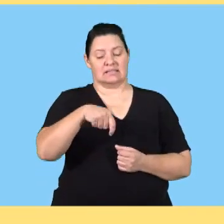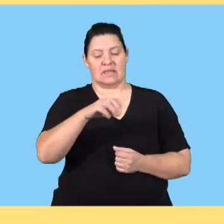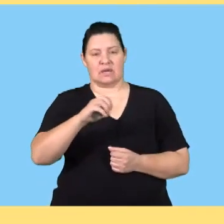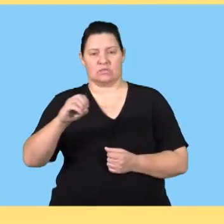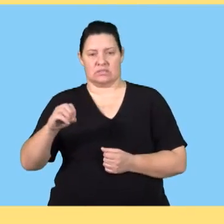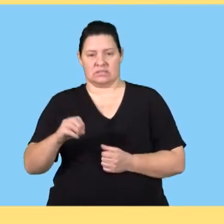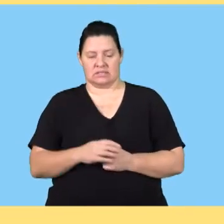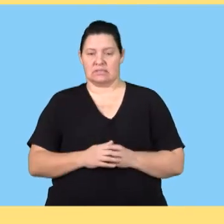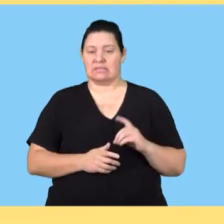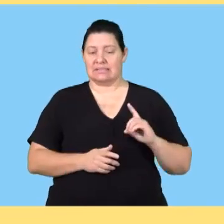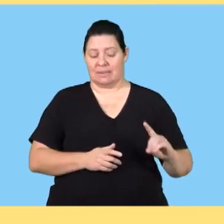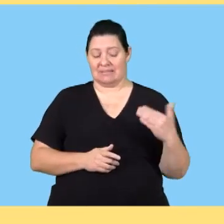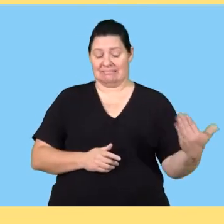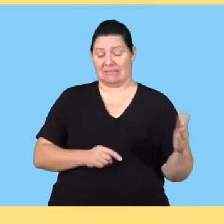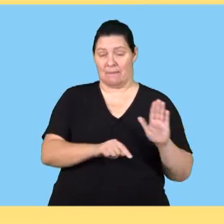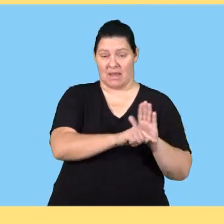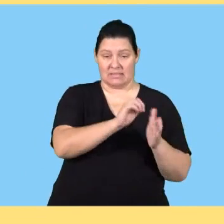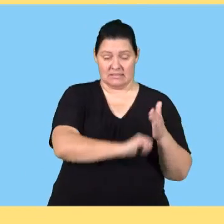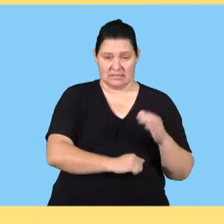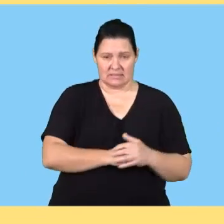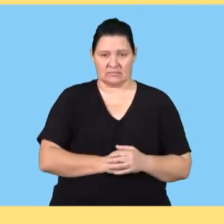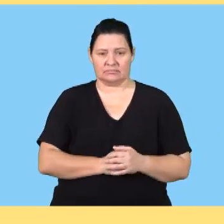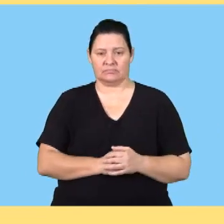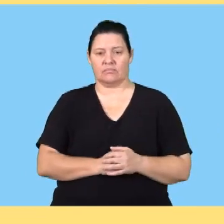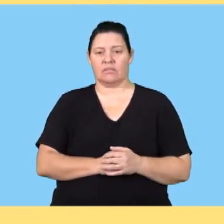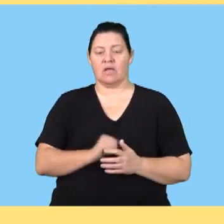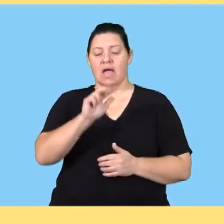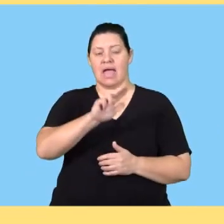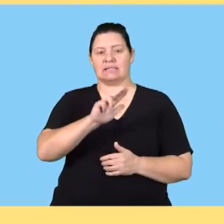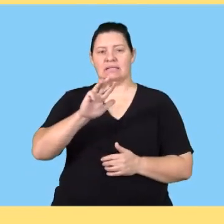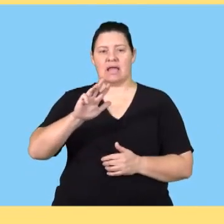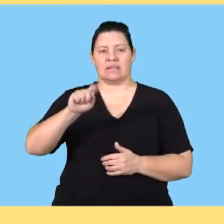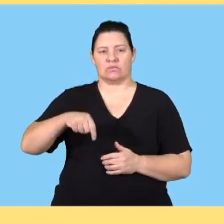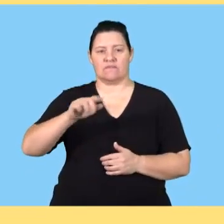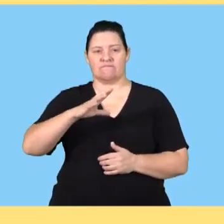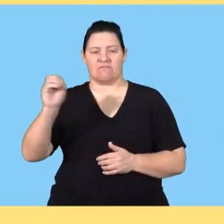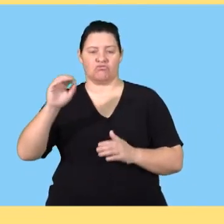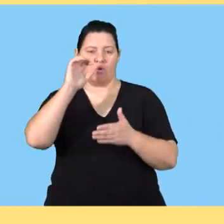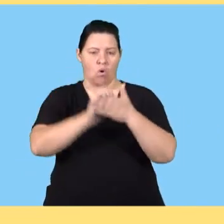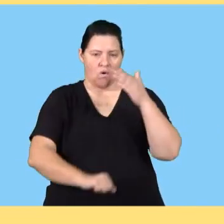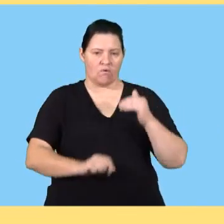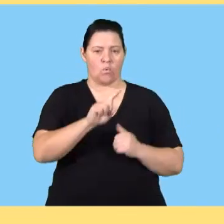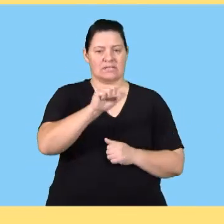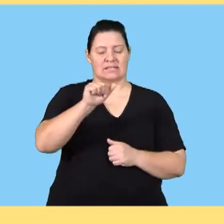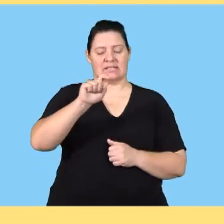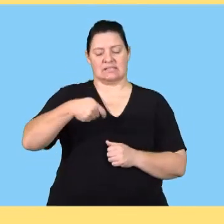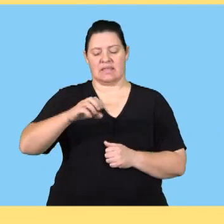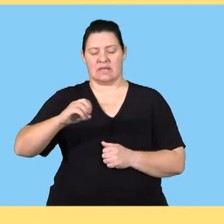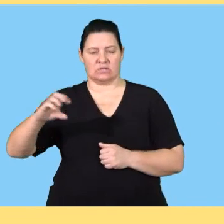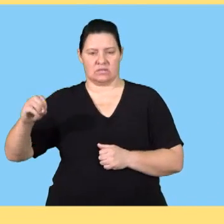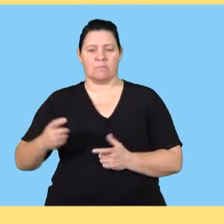16,000. On the debit side, 89,500 minus 16,000. That will give